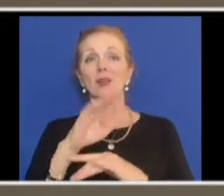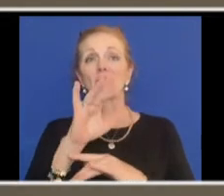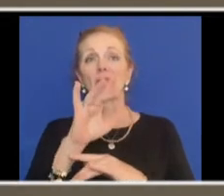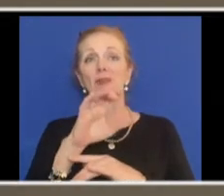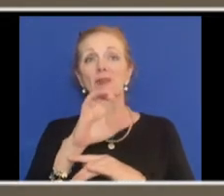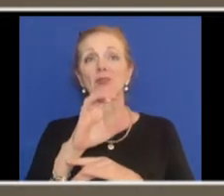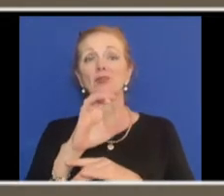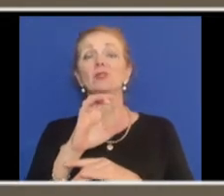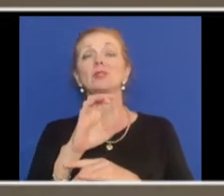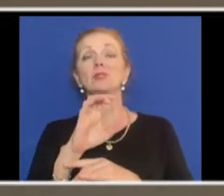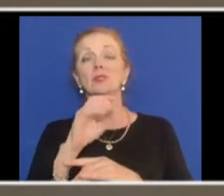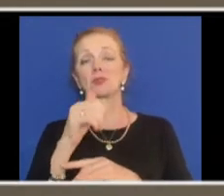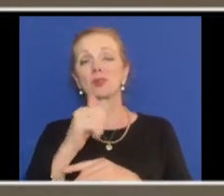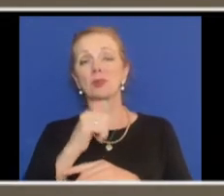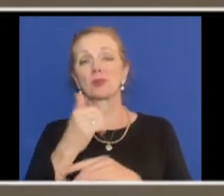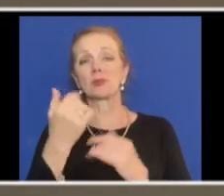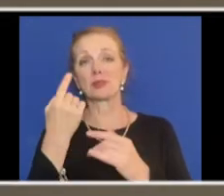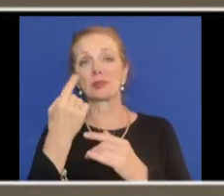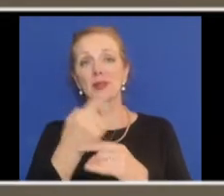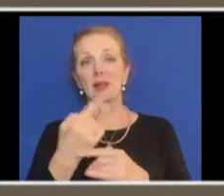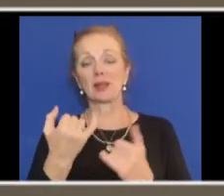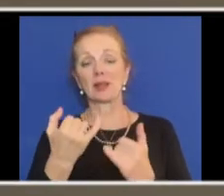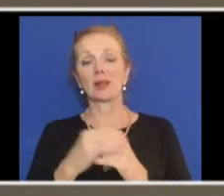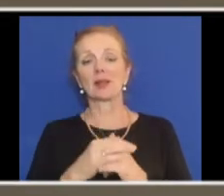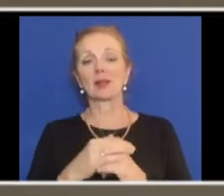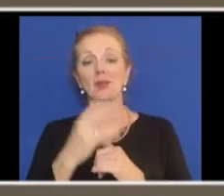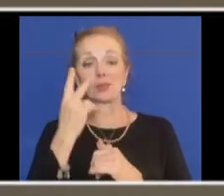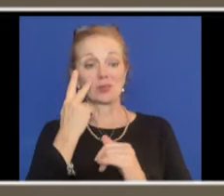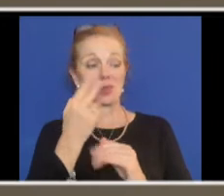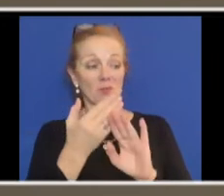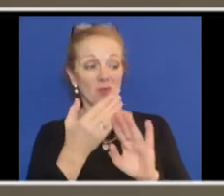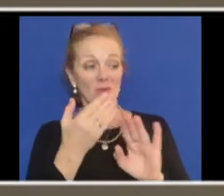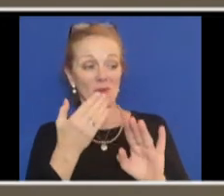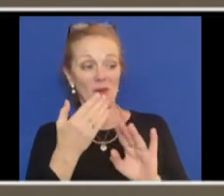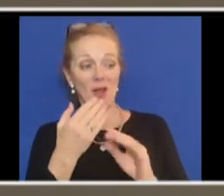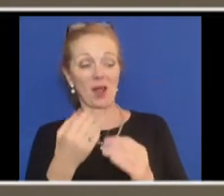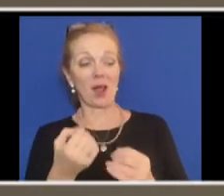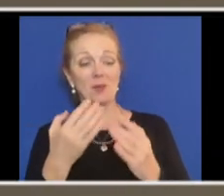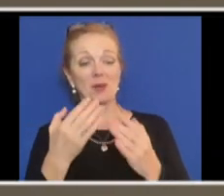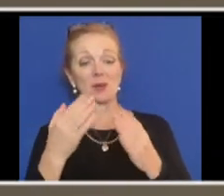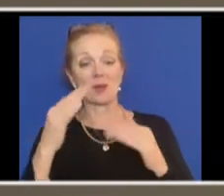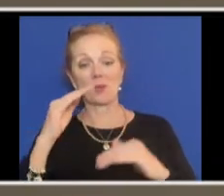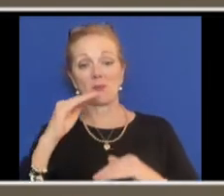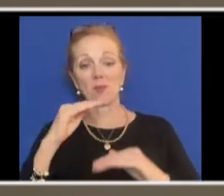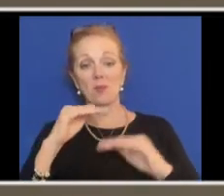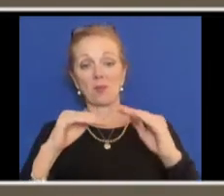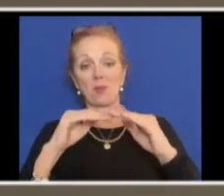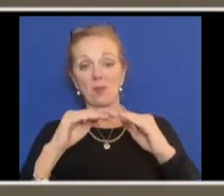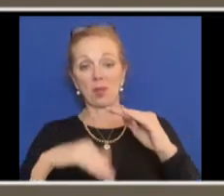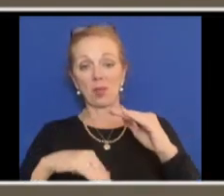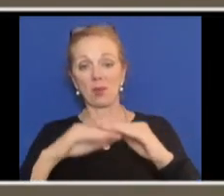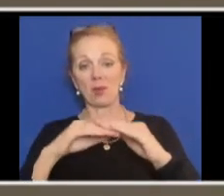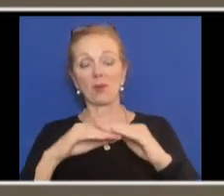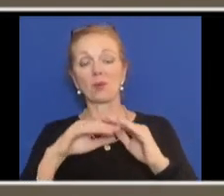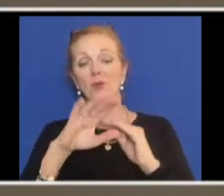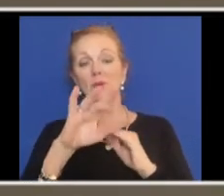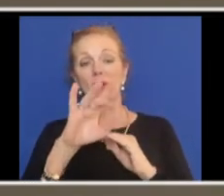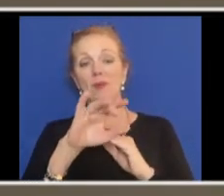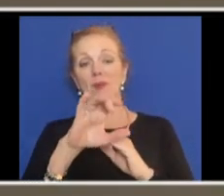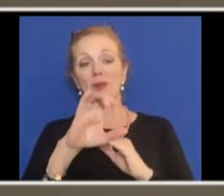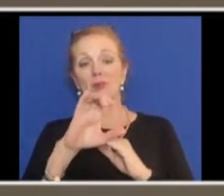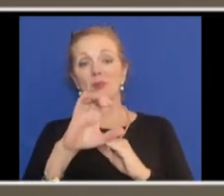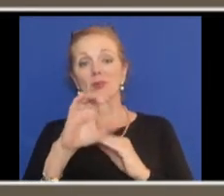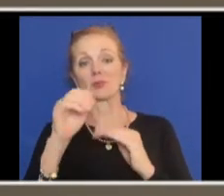per day but you saw from the previous graph how many were less than 2500 trips per day